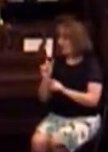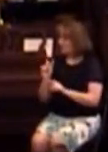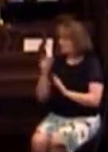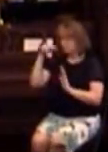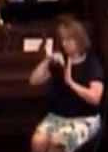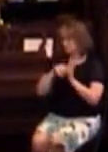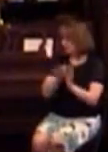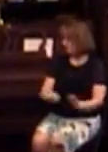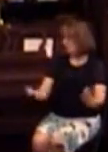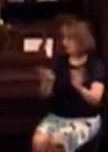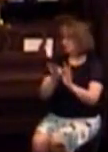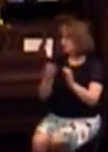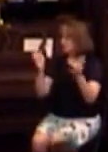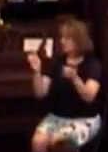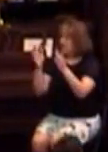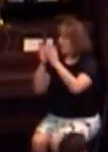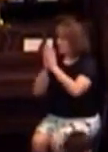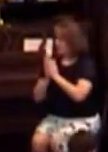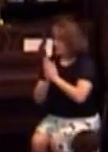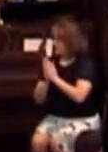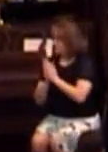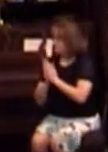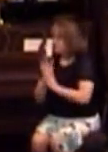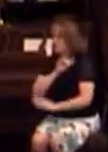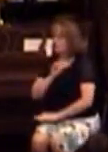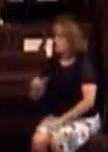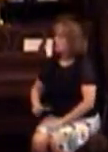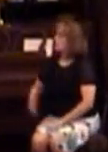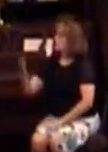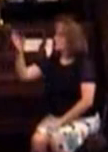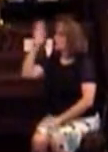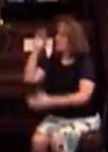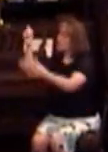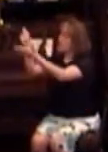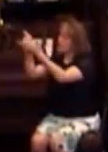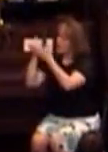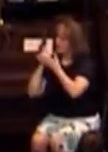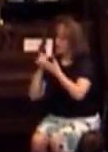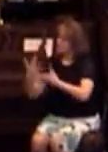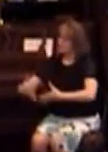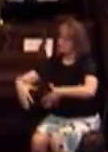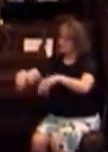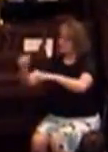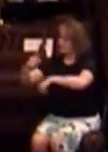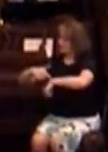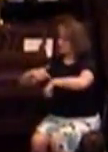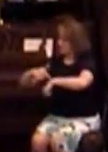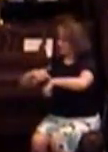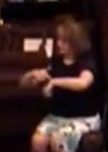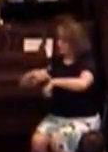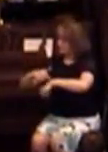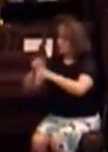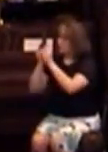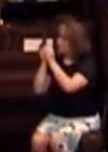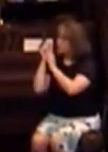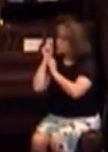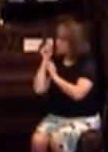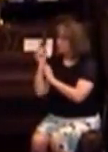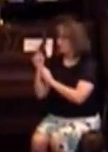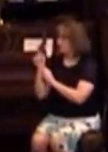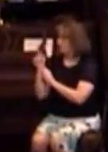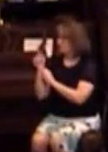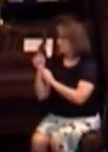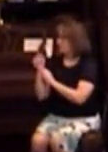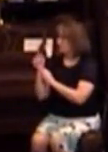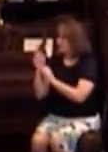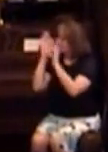God, I pray that you would help us to spend some time with you and give you the undivided attention